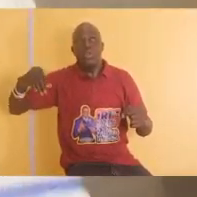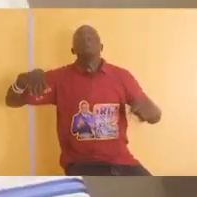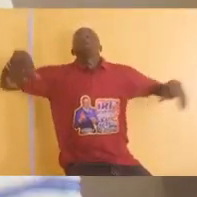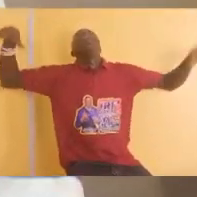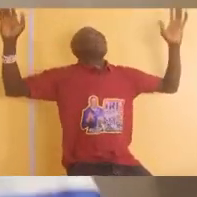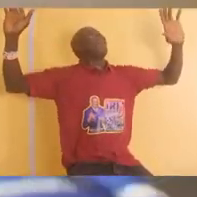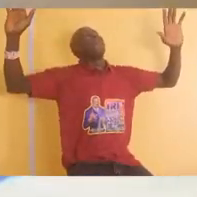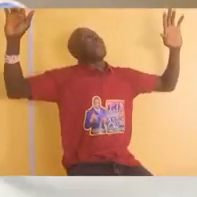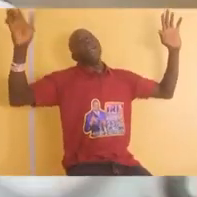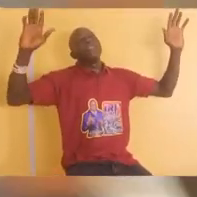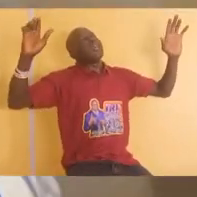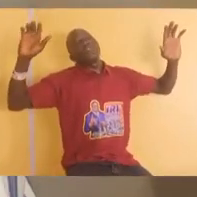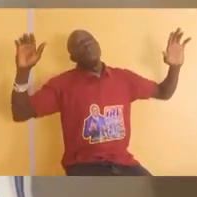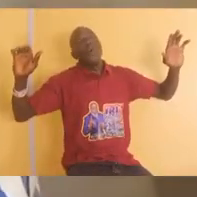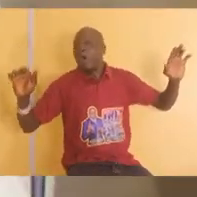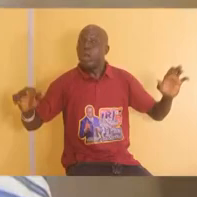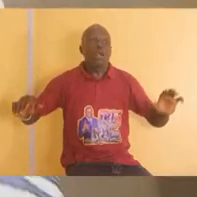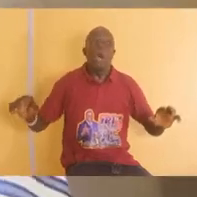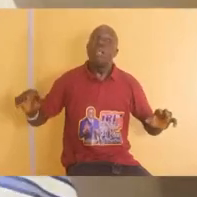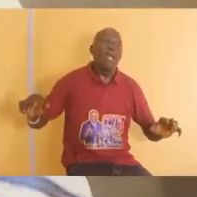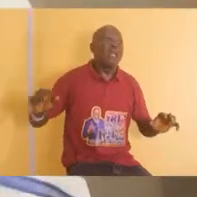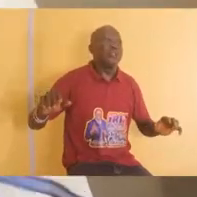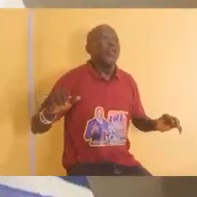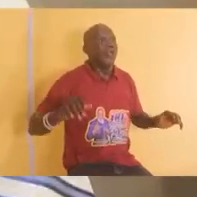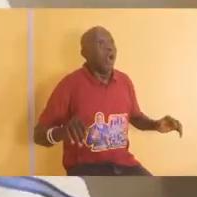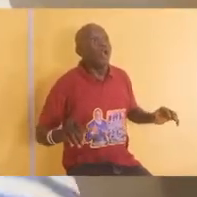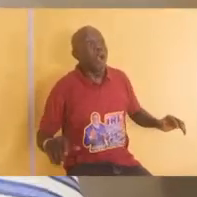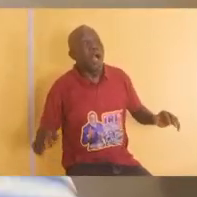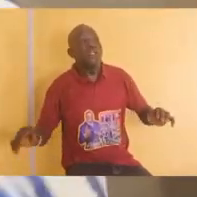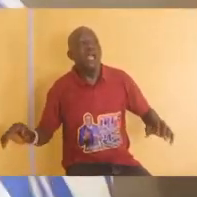God, yes.